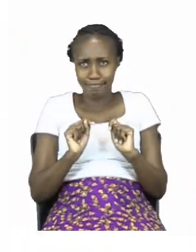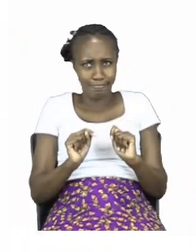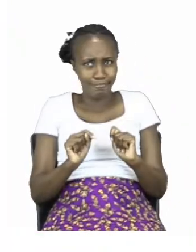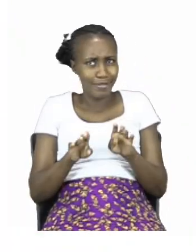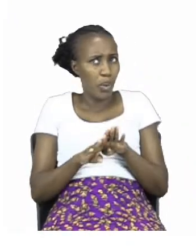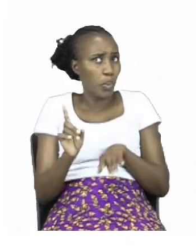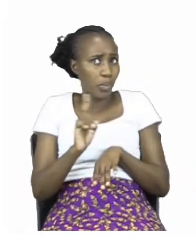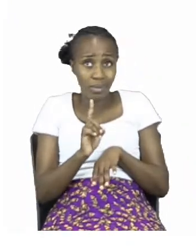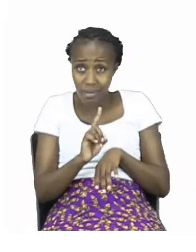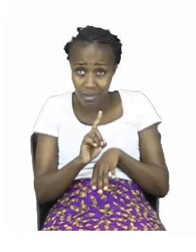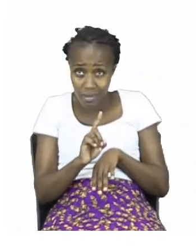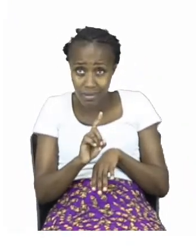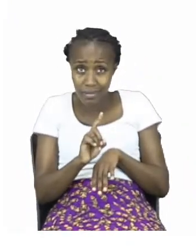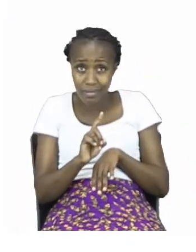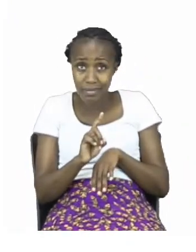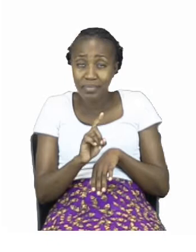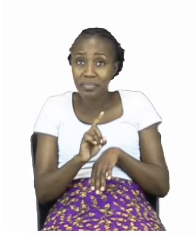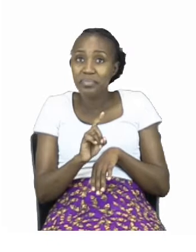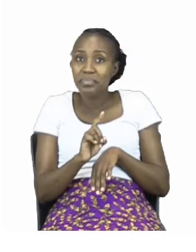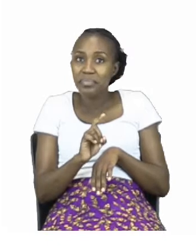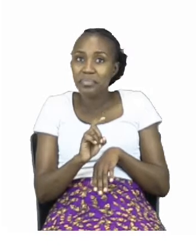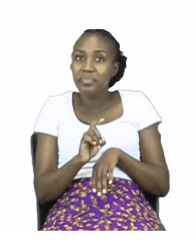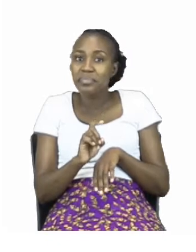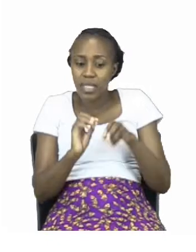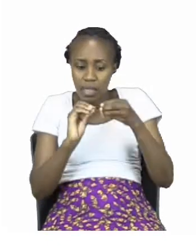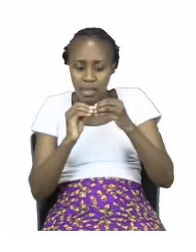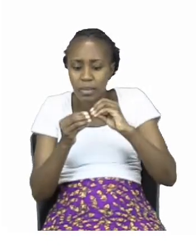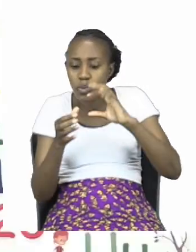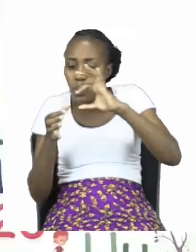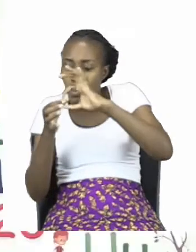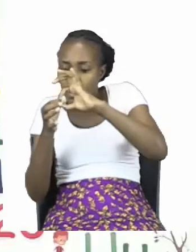29, we are going to be doing...